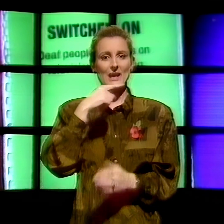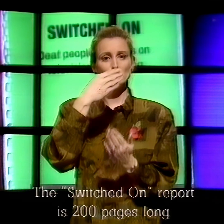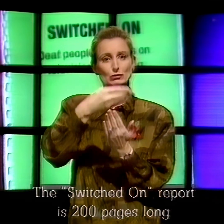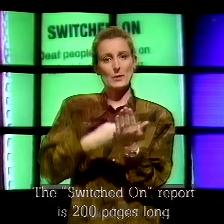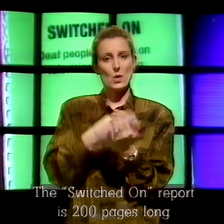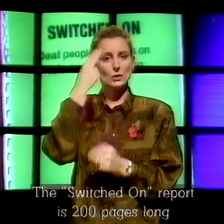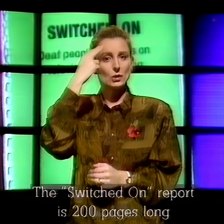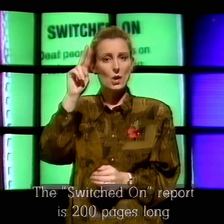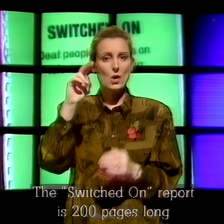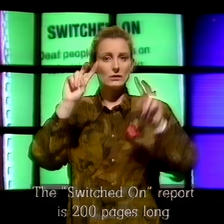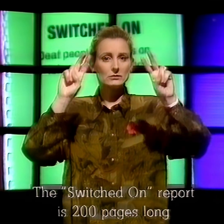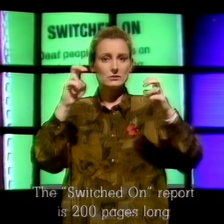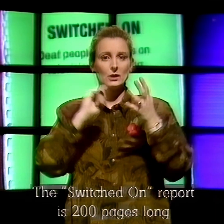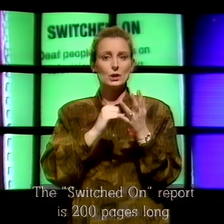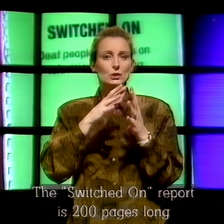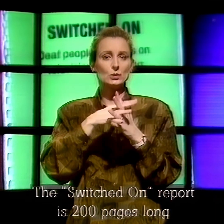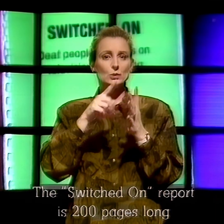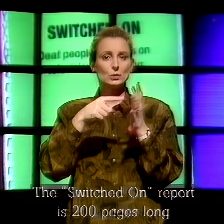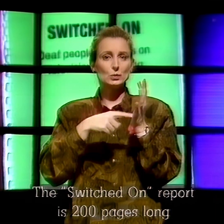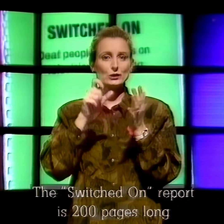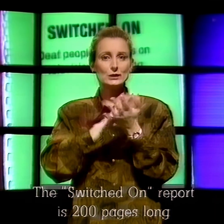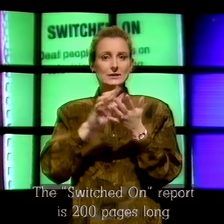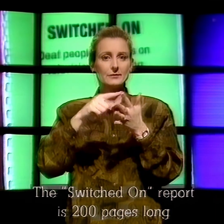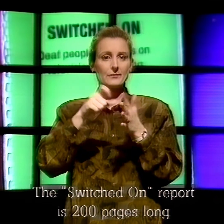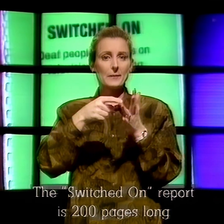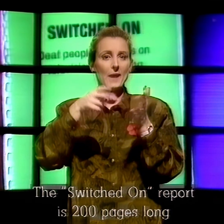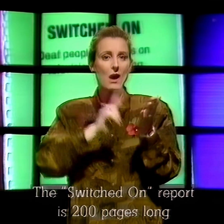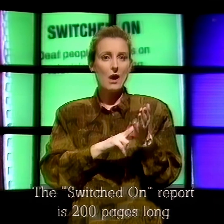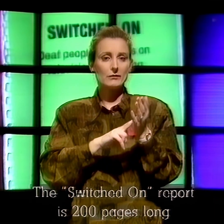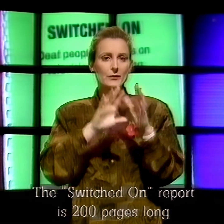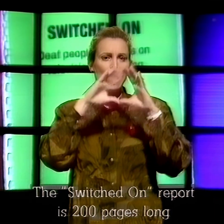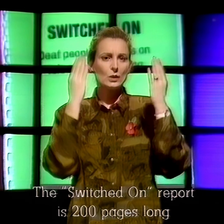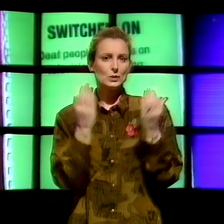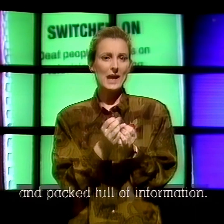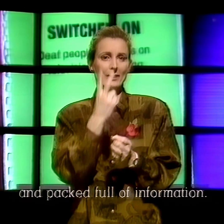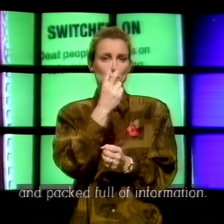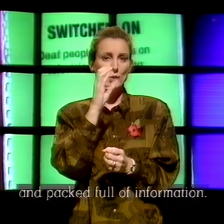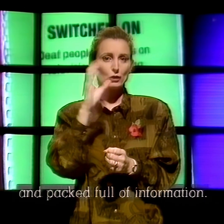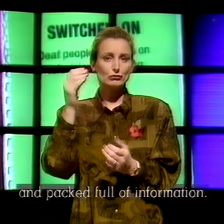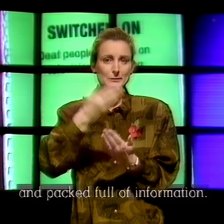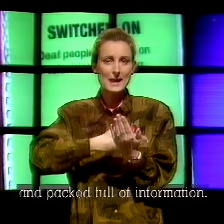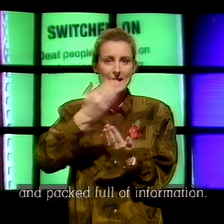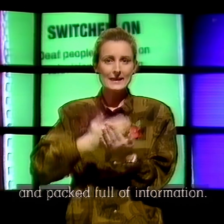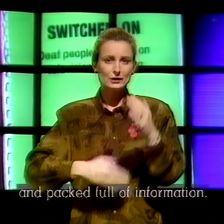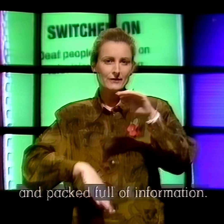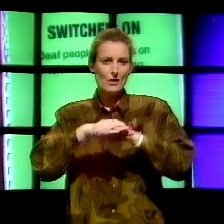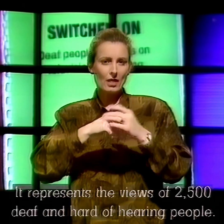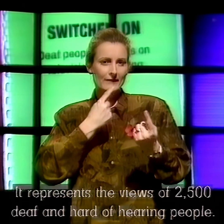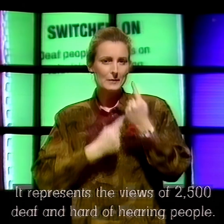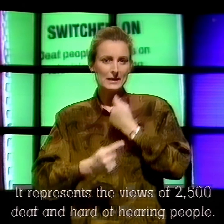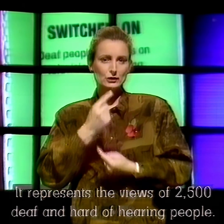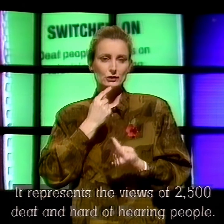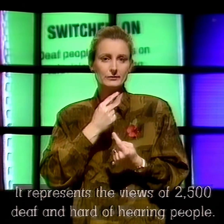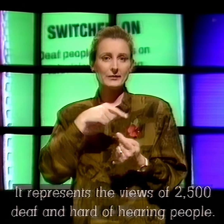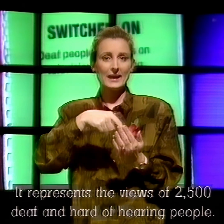The Switched On report is 200 pages long and packed full of information. It represents